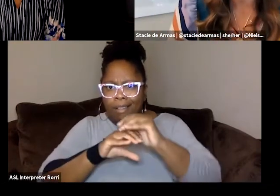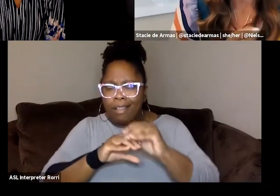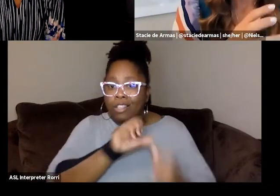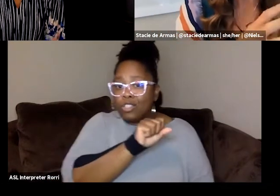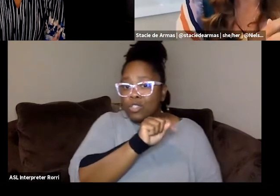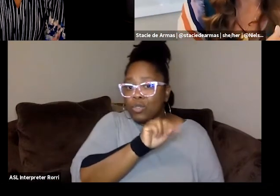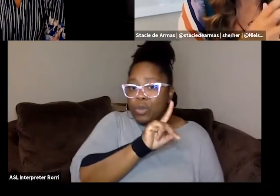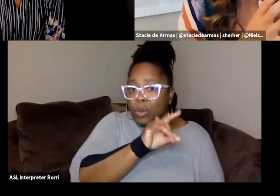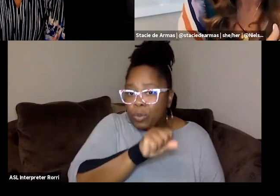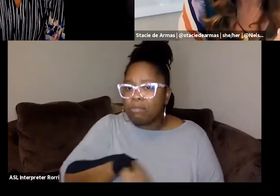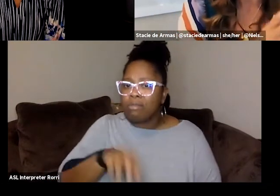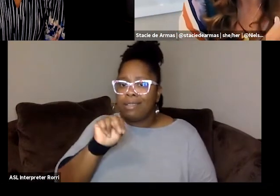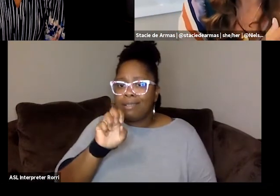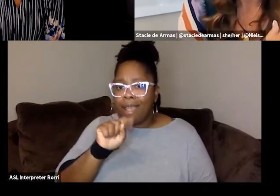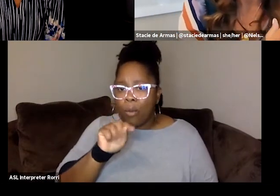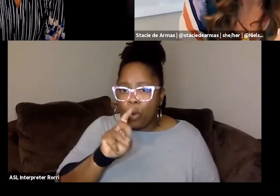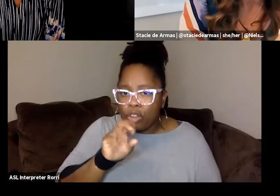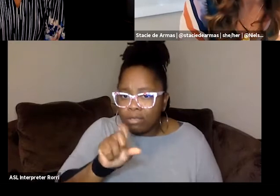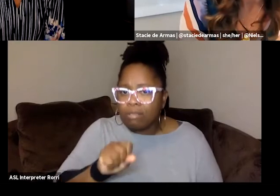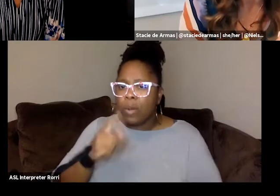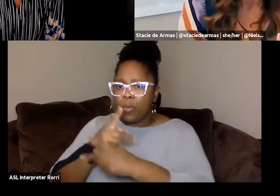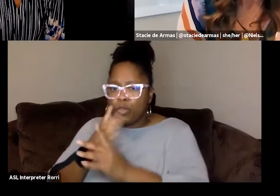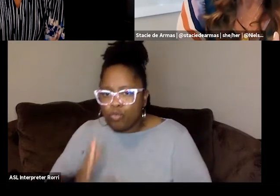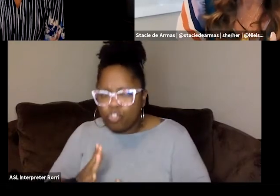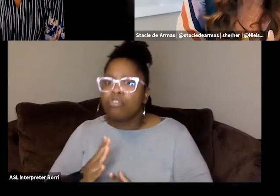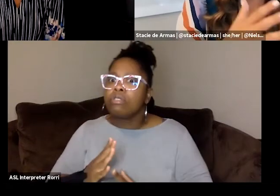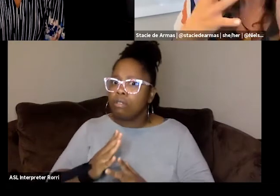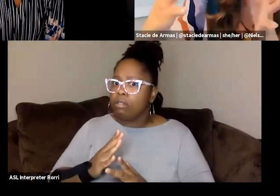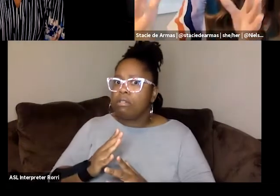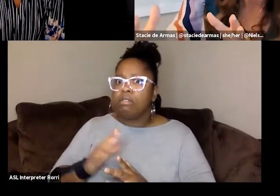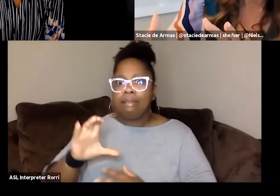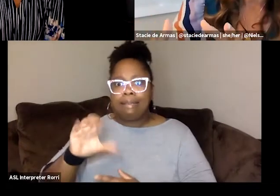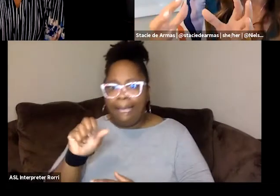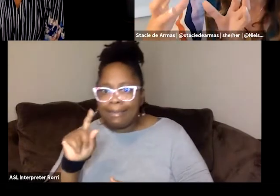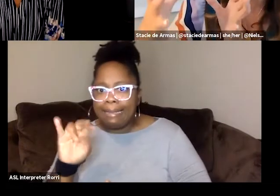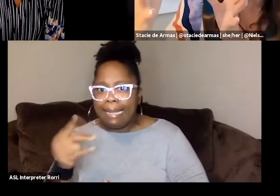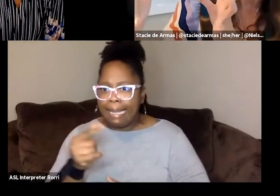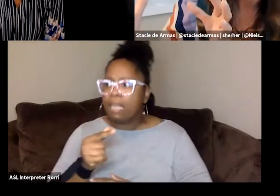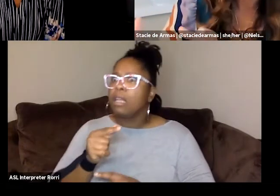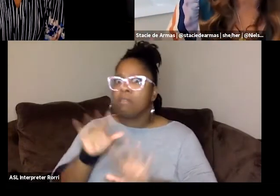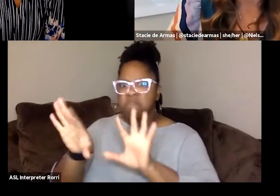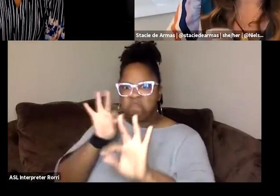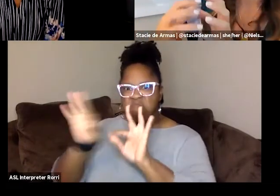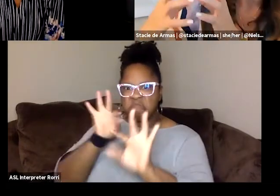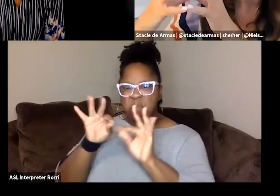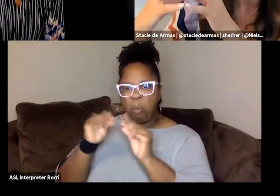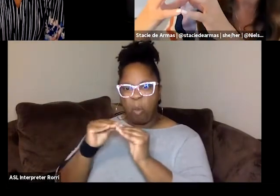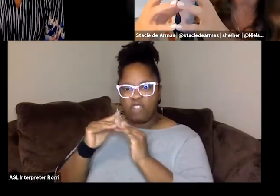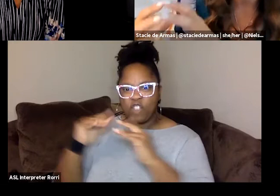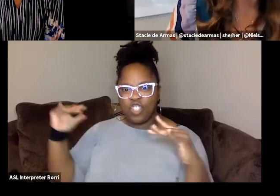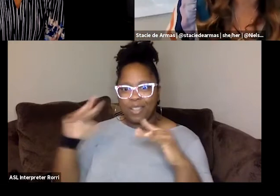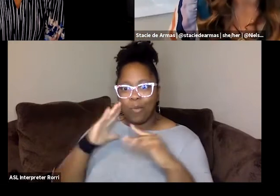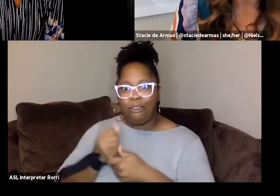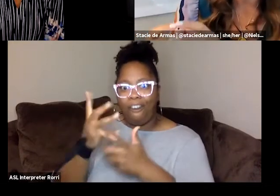and others can see that making these casting decisions is actually going to generate, more ratings. It's going to generate